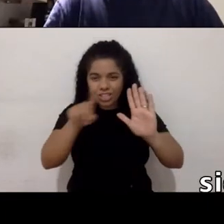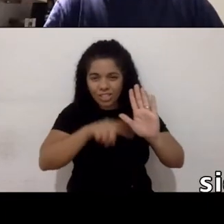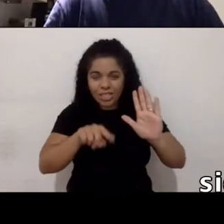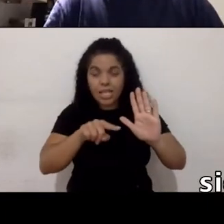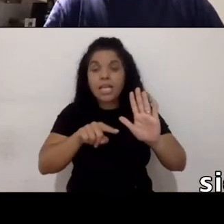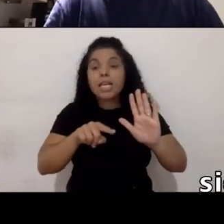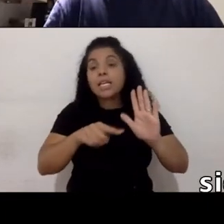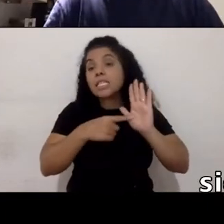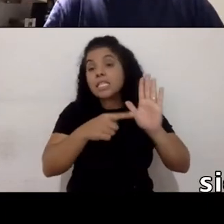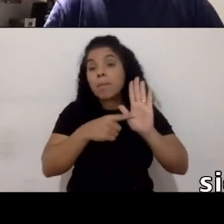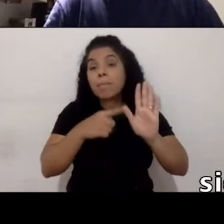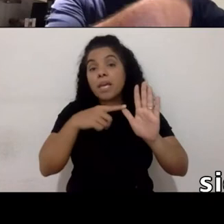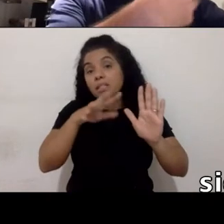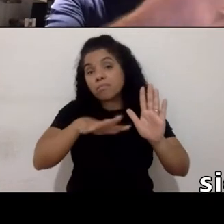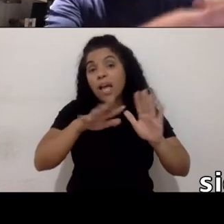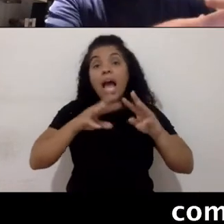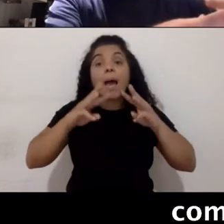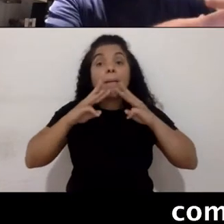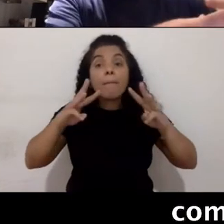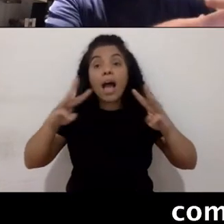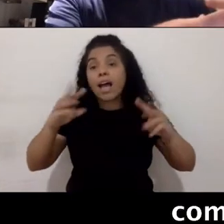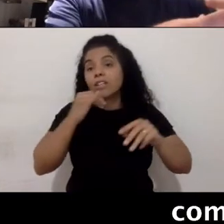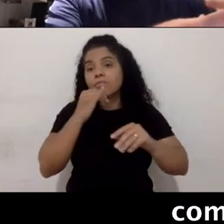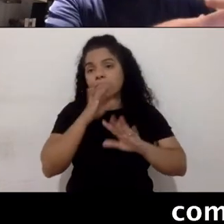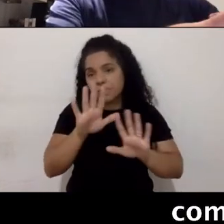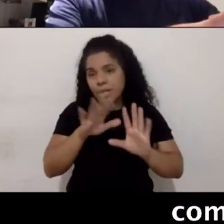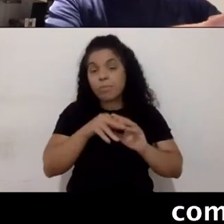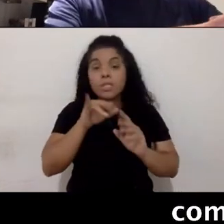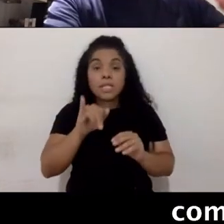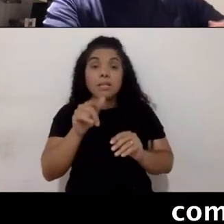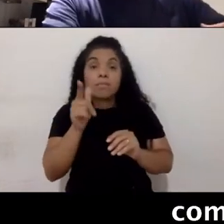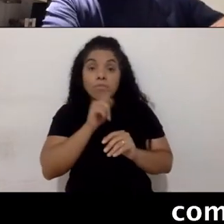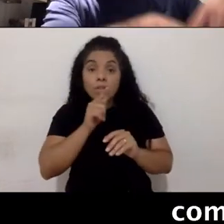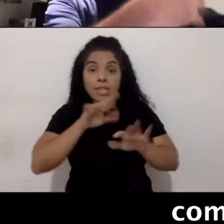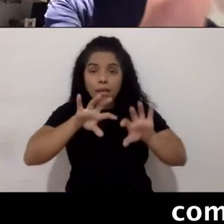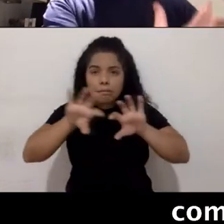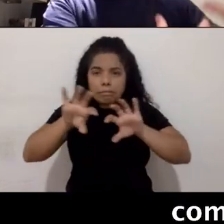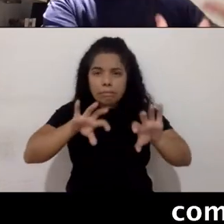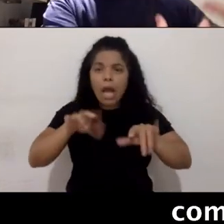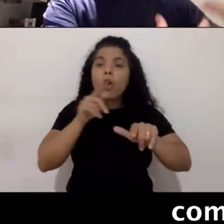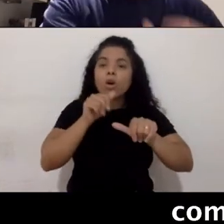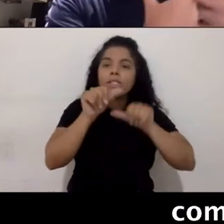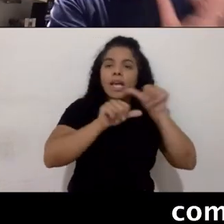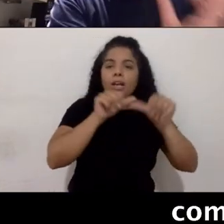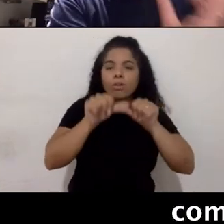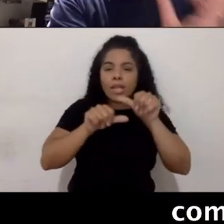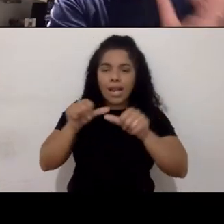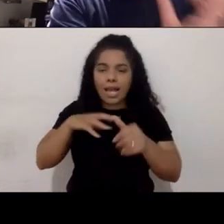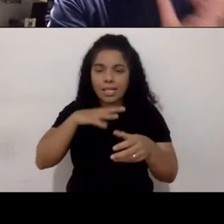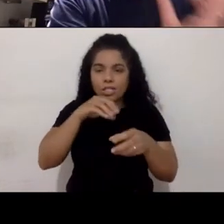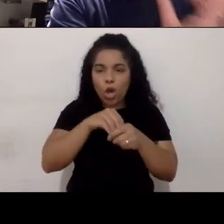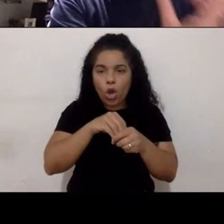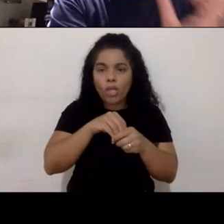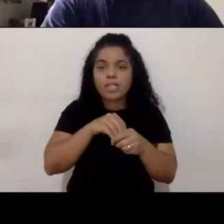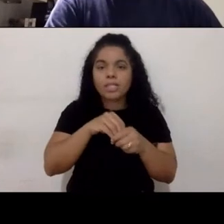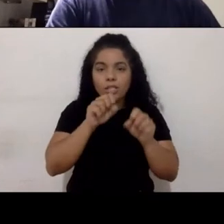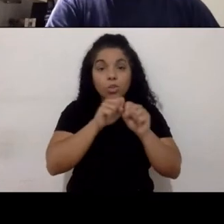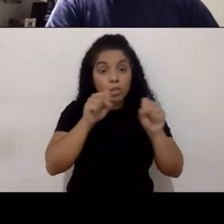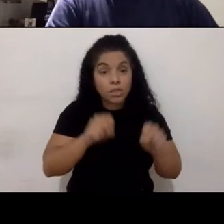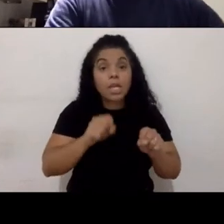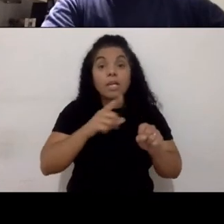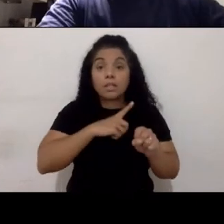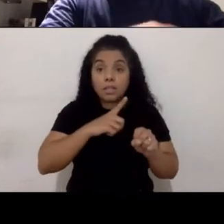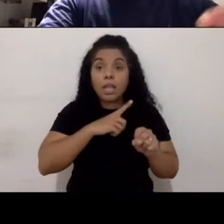that means we can make changes to the parts of the system which have less rigorous compliance